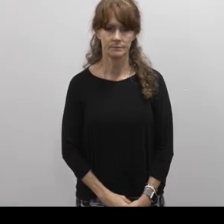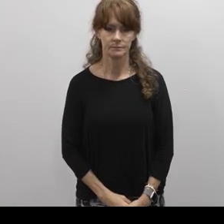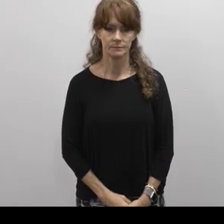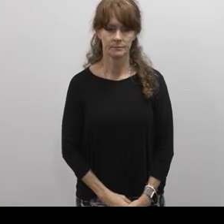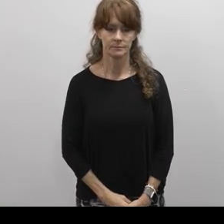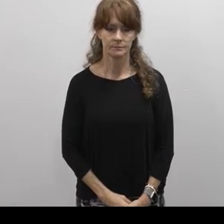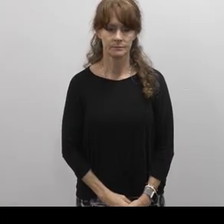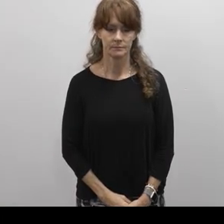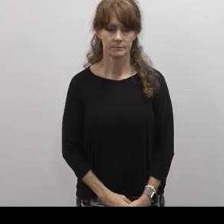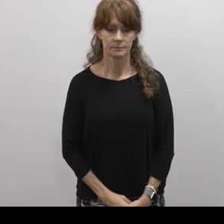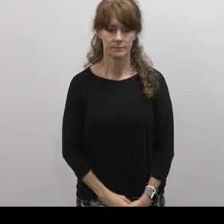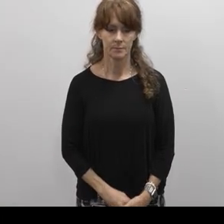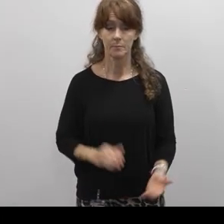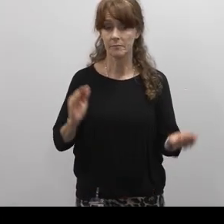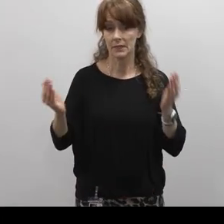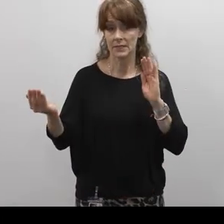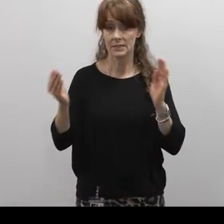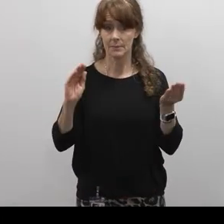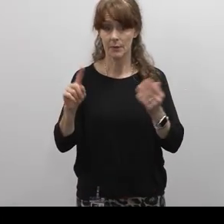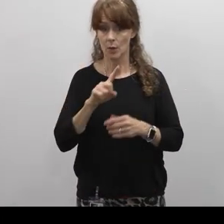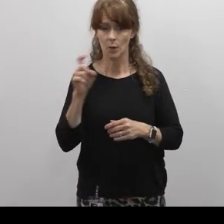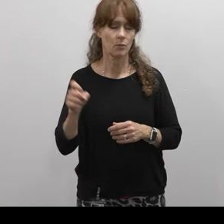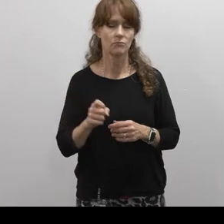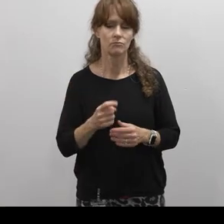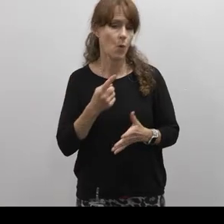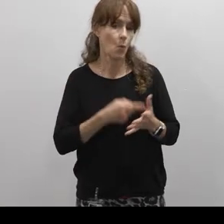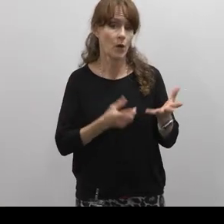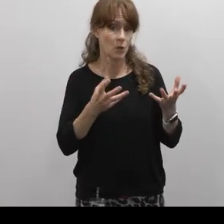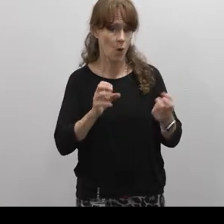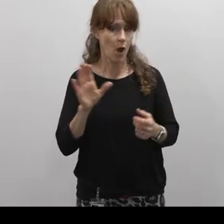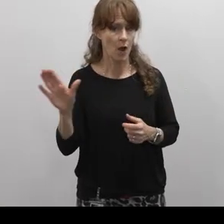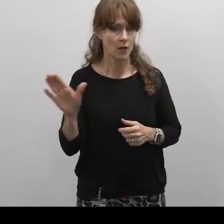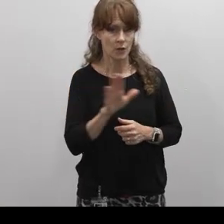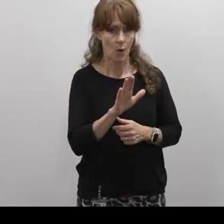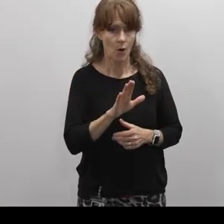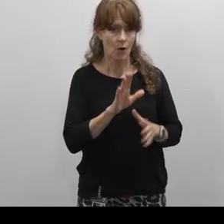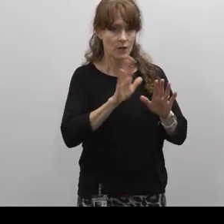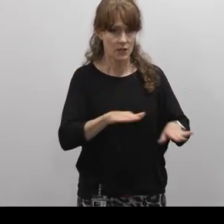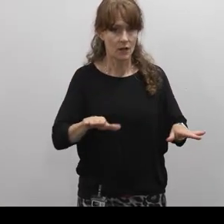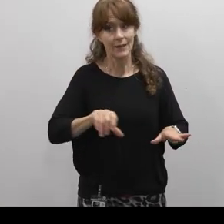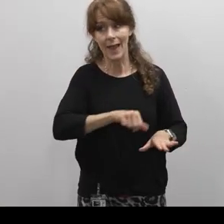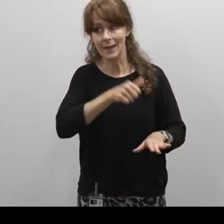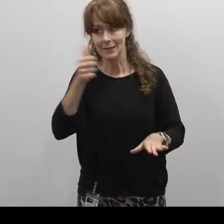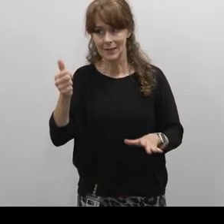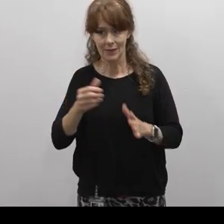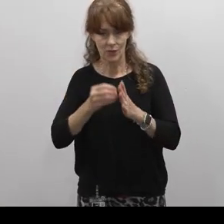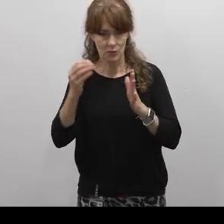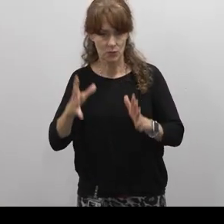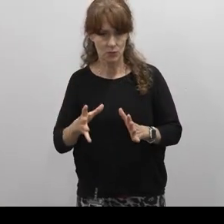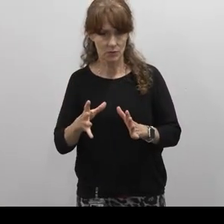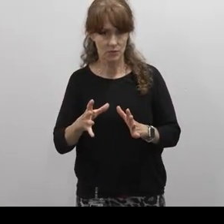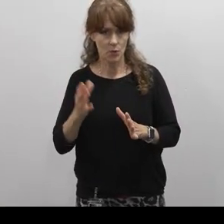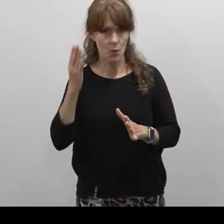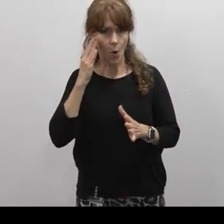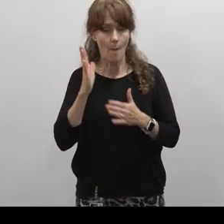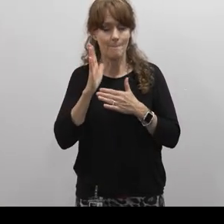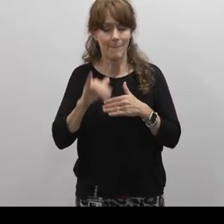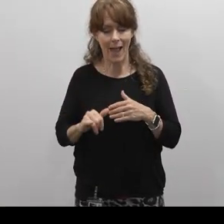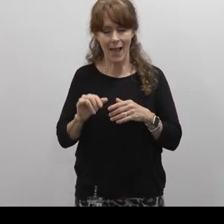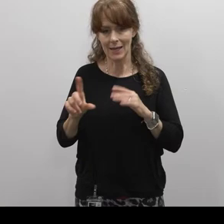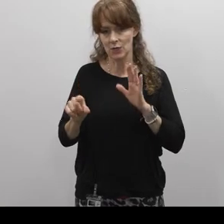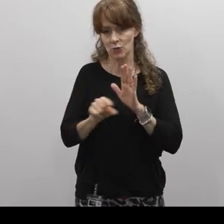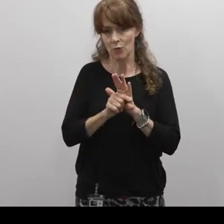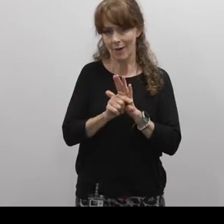And then a similar question, what do you want your child and all LBUSD students to know and be able to do by eighth grade? So thinking about